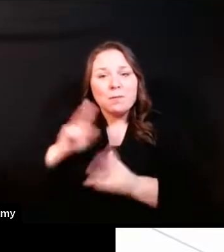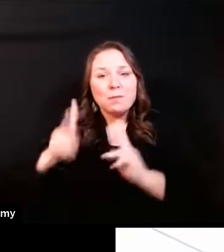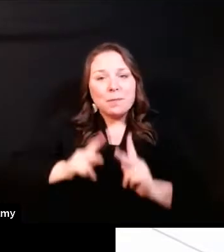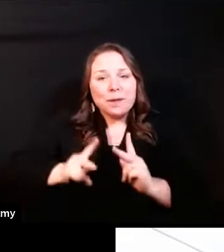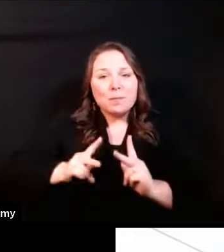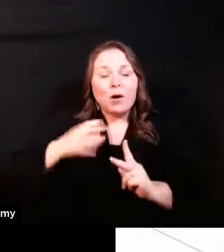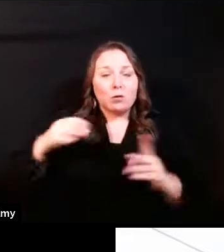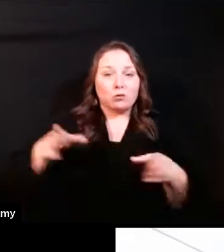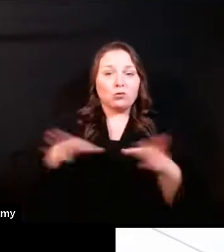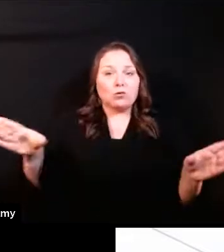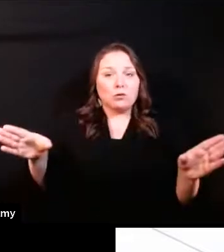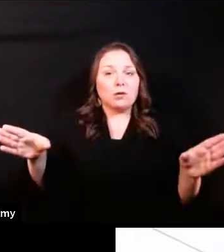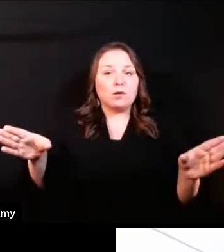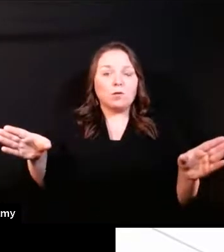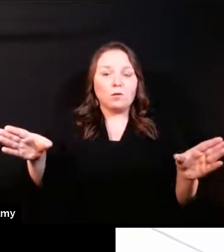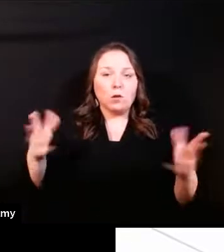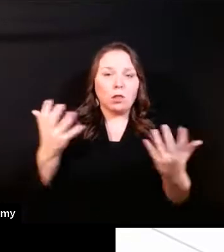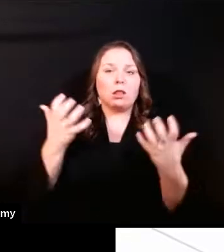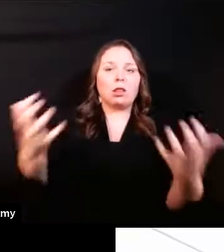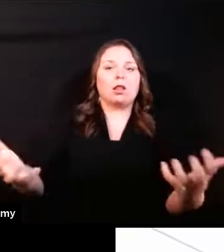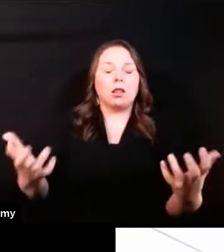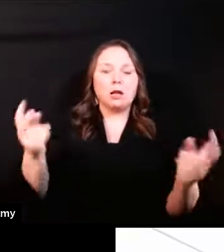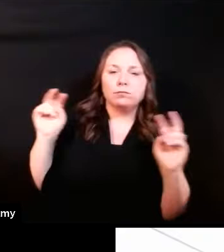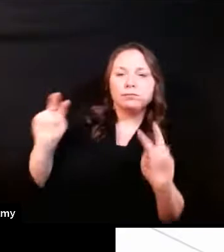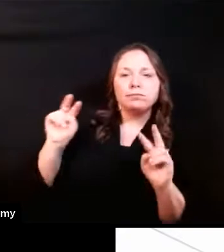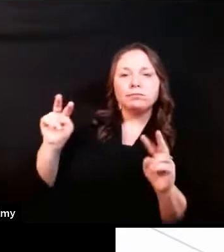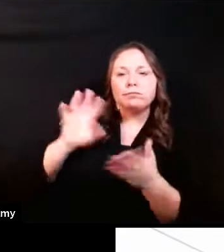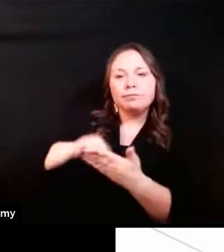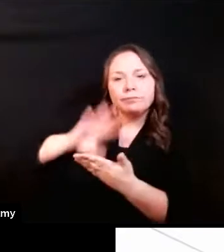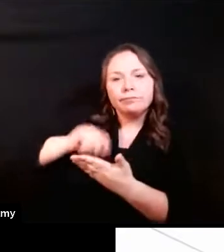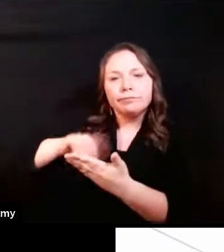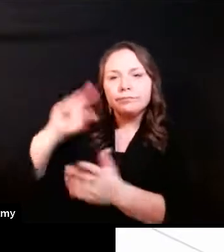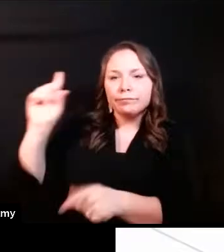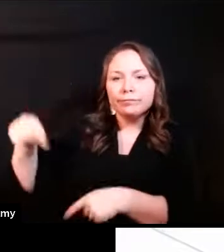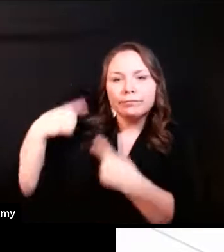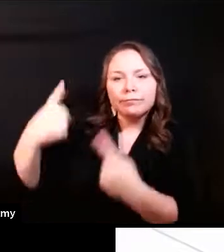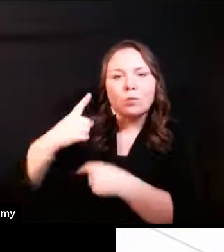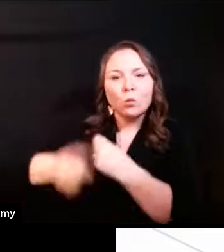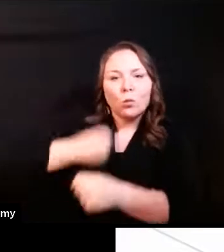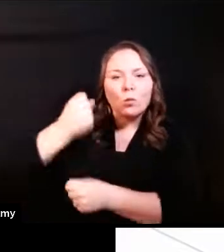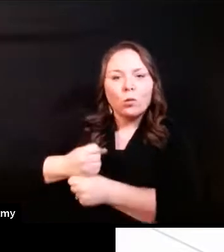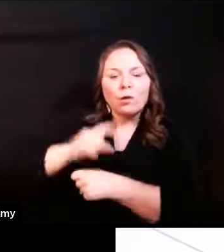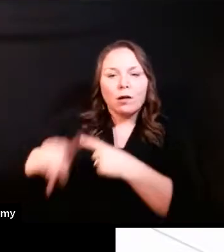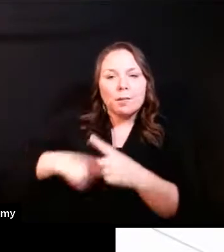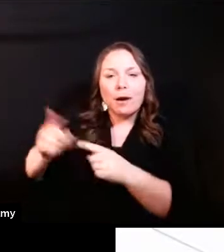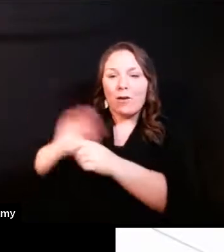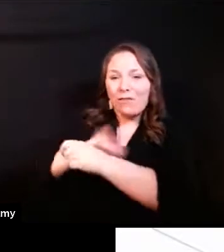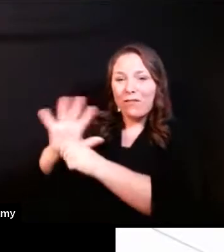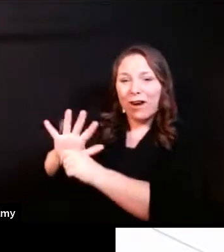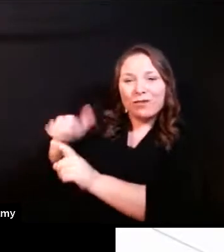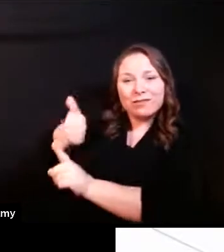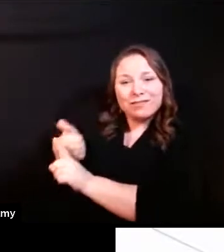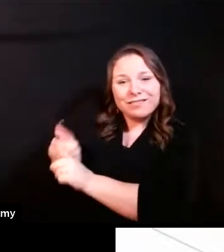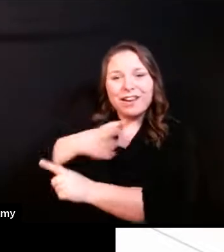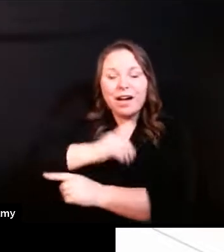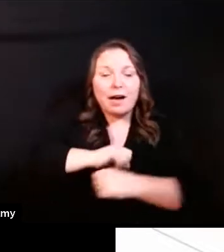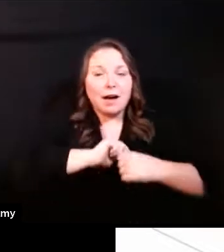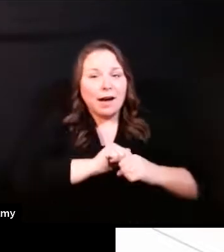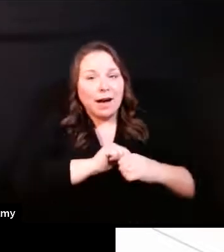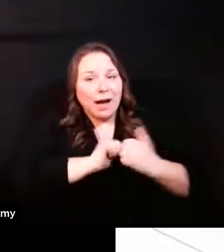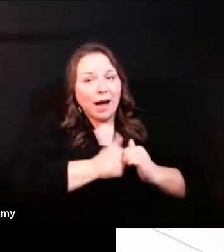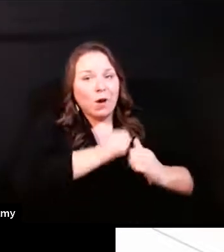just learned so much in the last year, in terms of the virus itself and protection